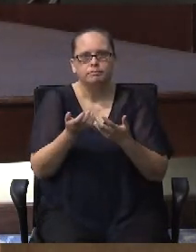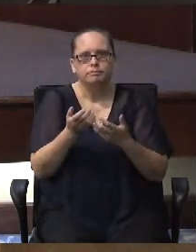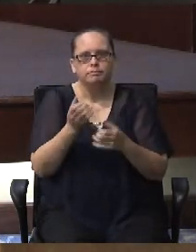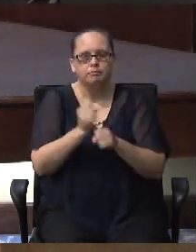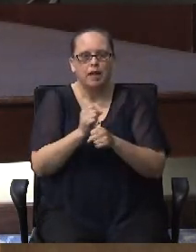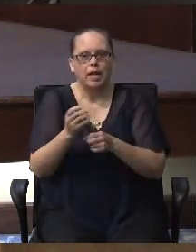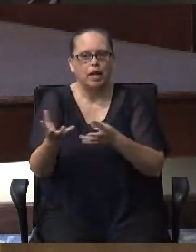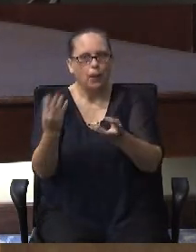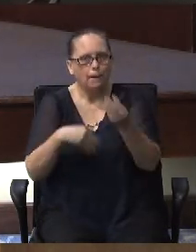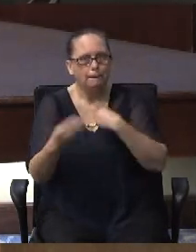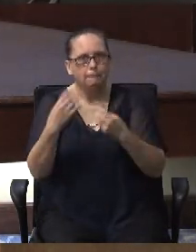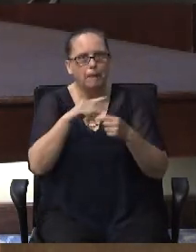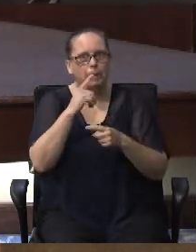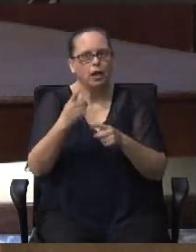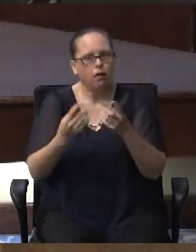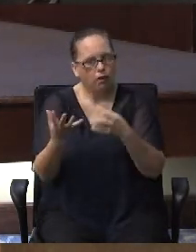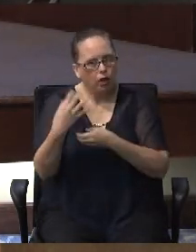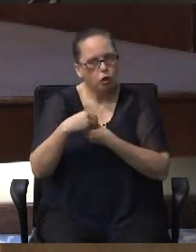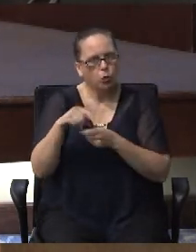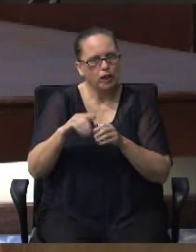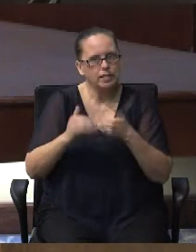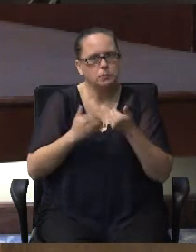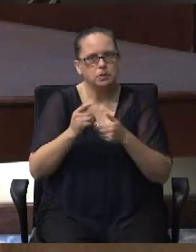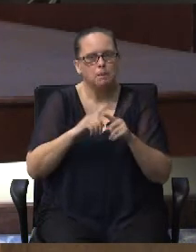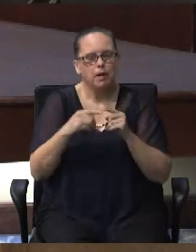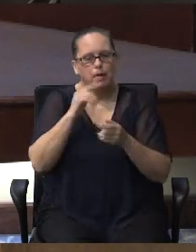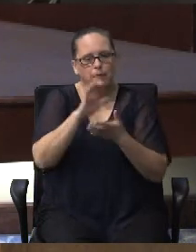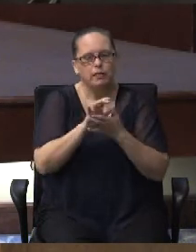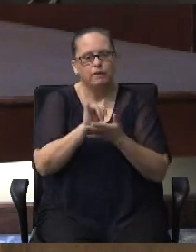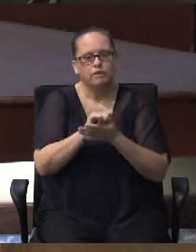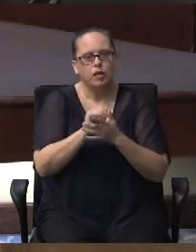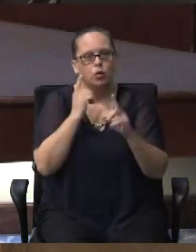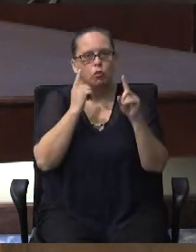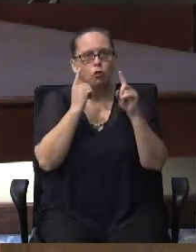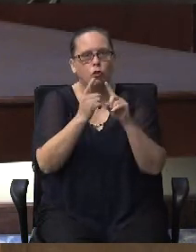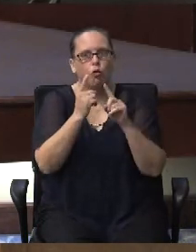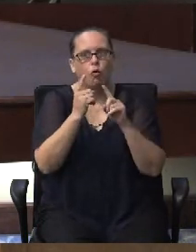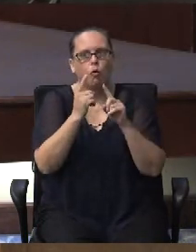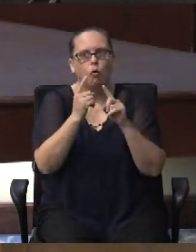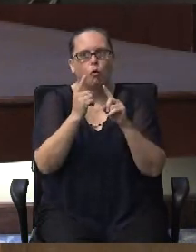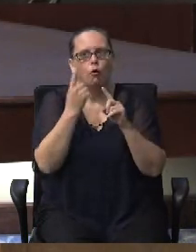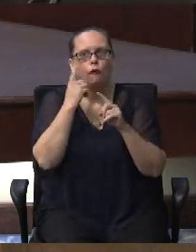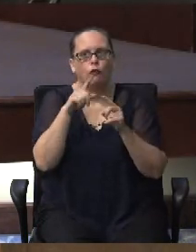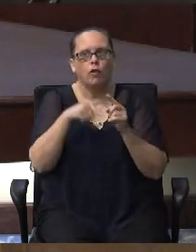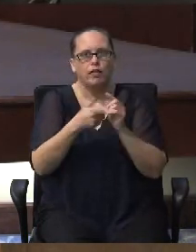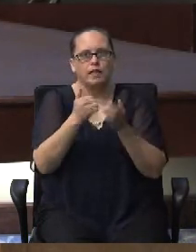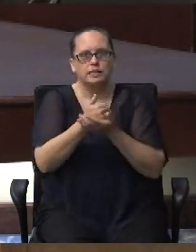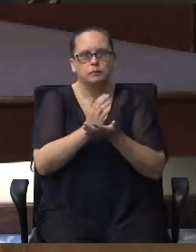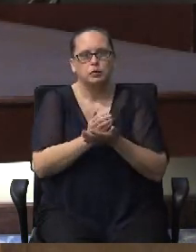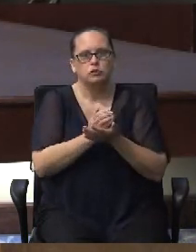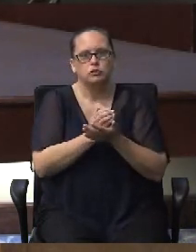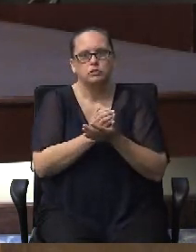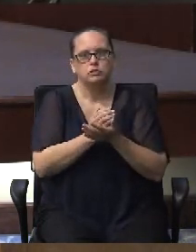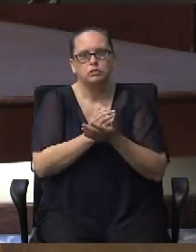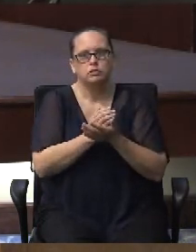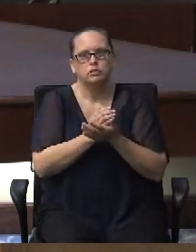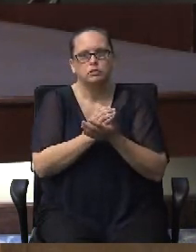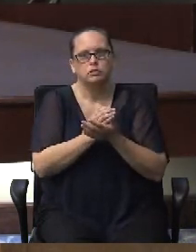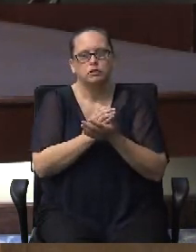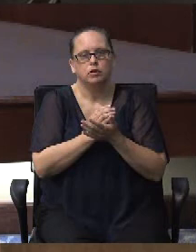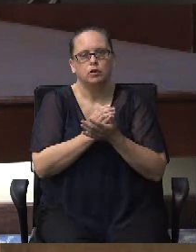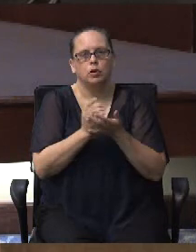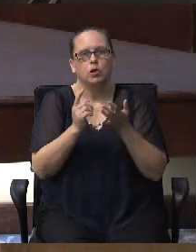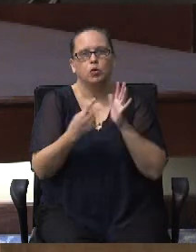public into this process. But I believe that the goals set forth in this budget do